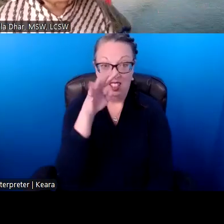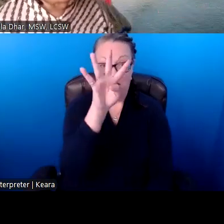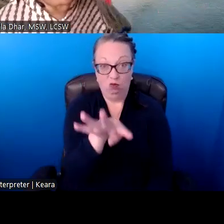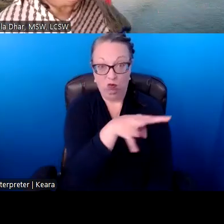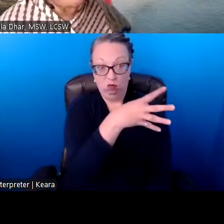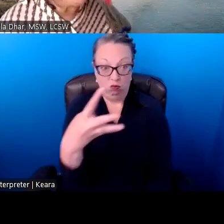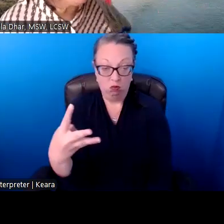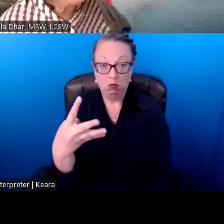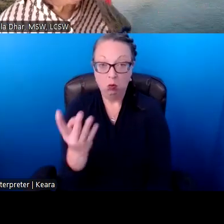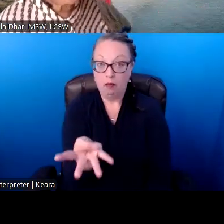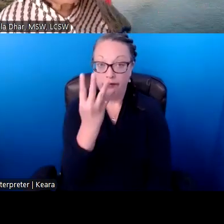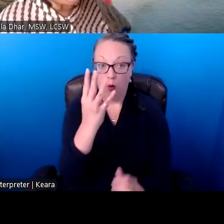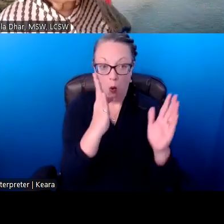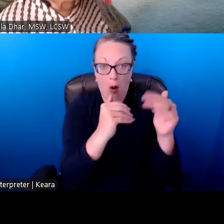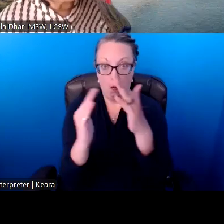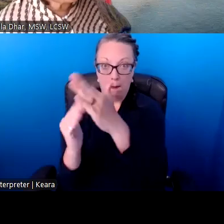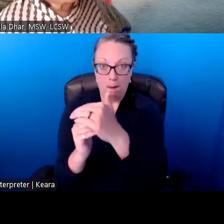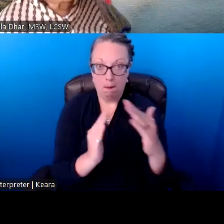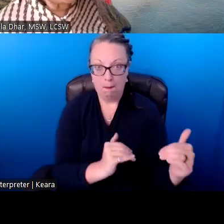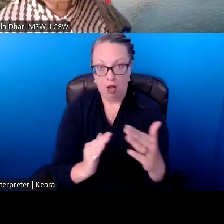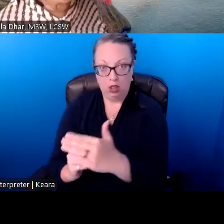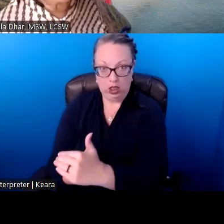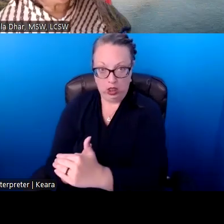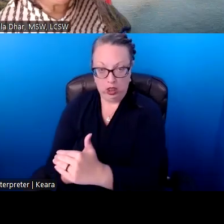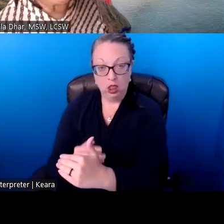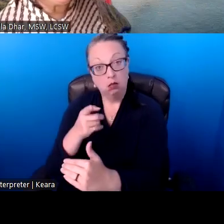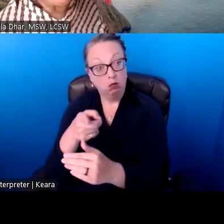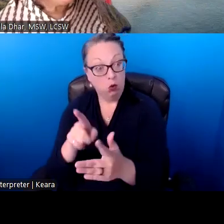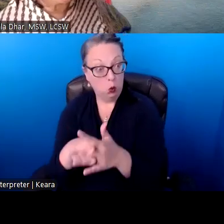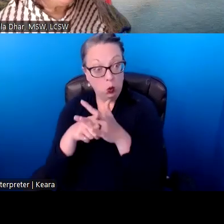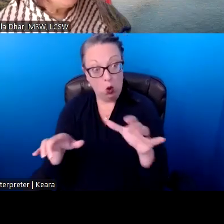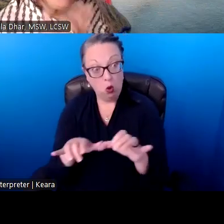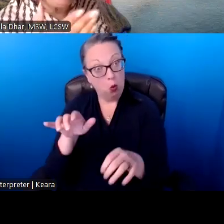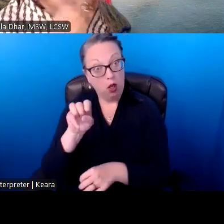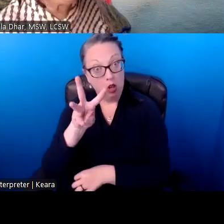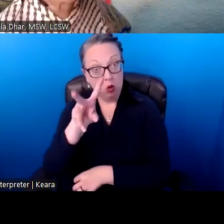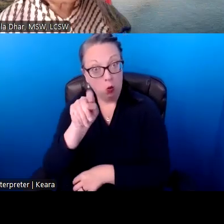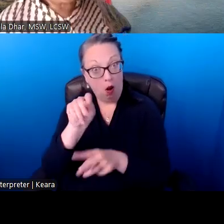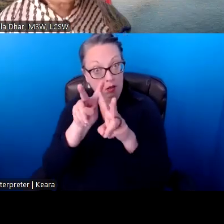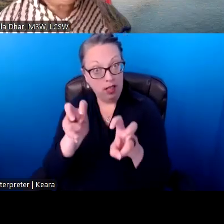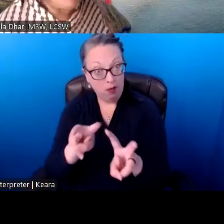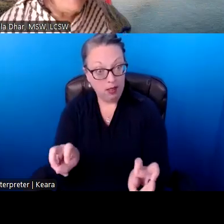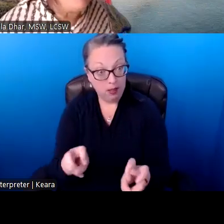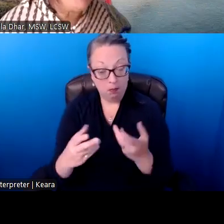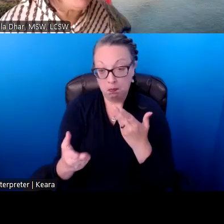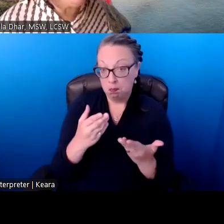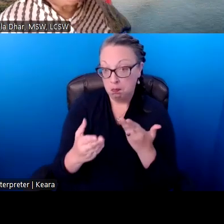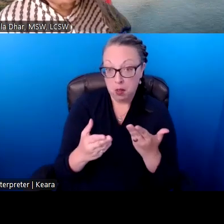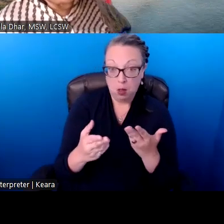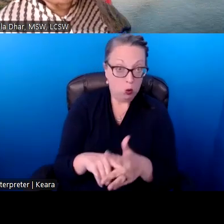are four boxes. And you start doing a SWOT analysis, and you may want to start today